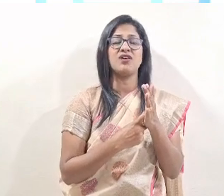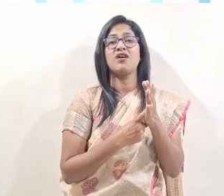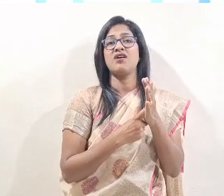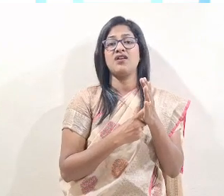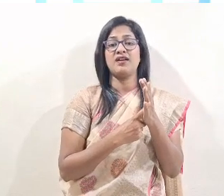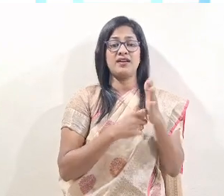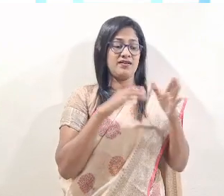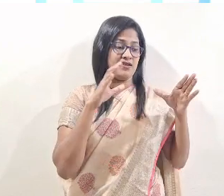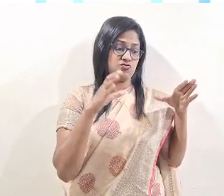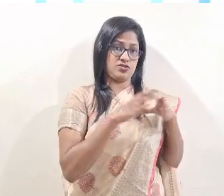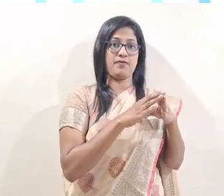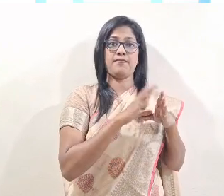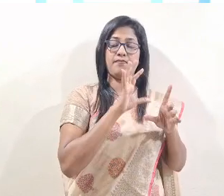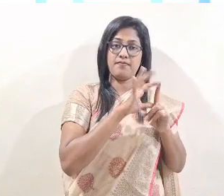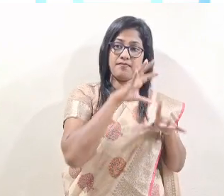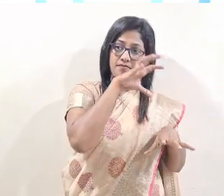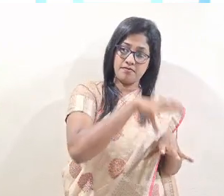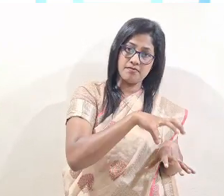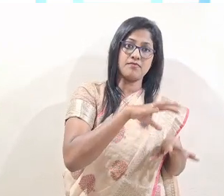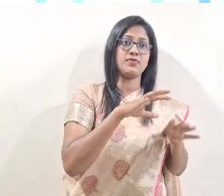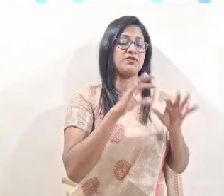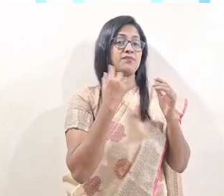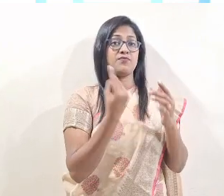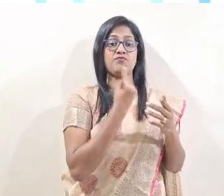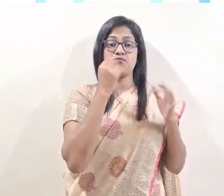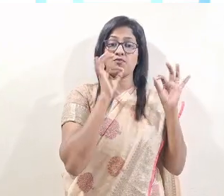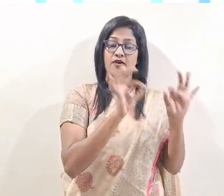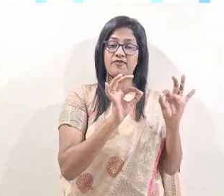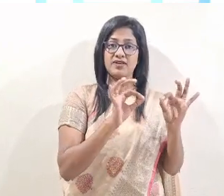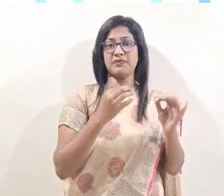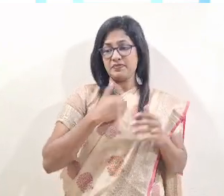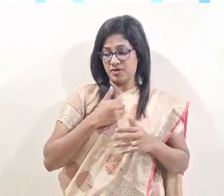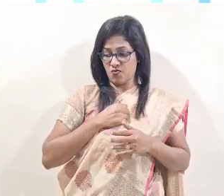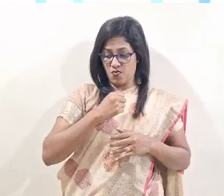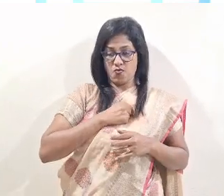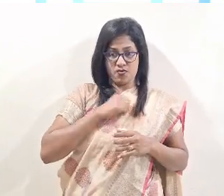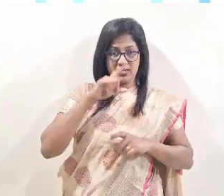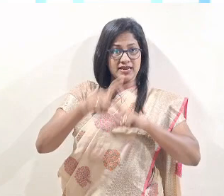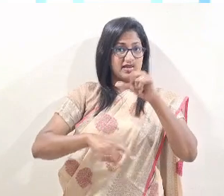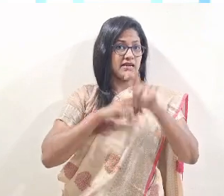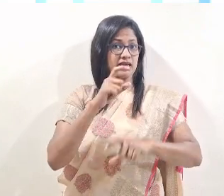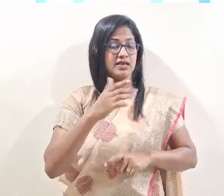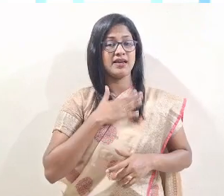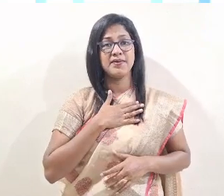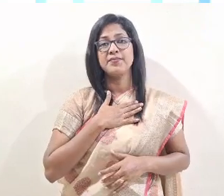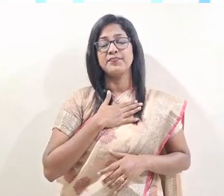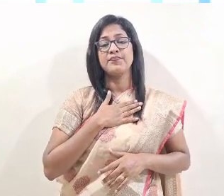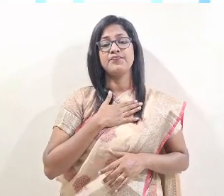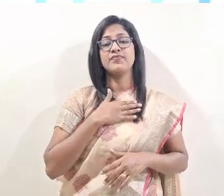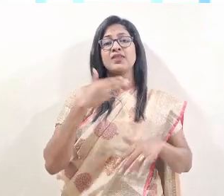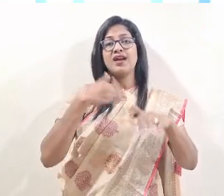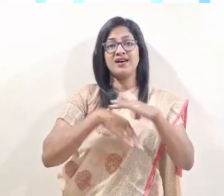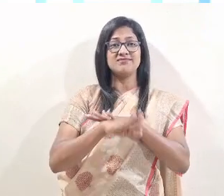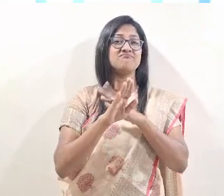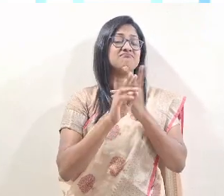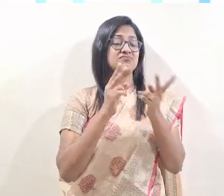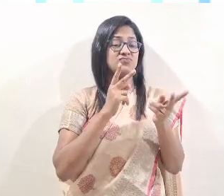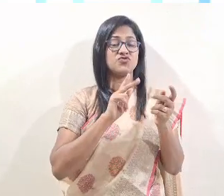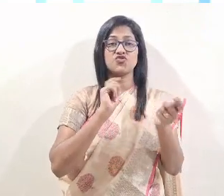HR departments and all that. I can tell you from my own organization, we had a lot of